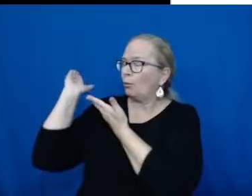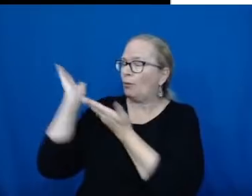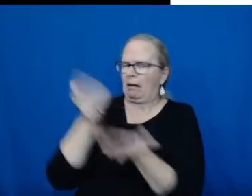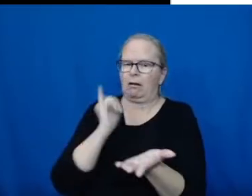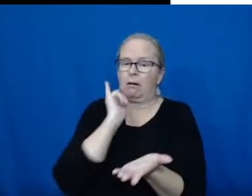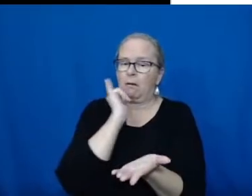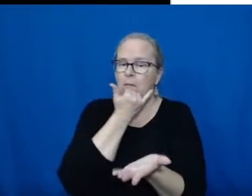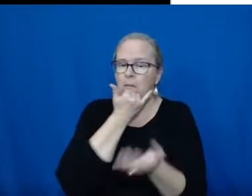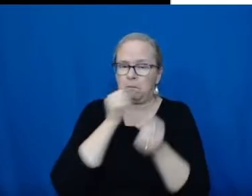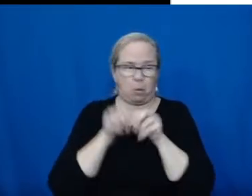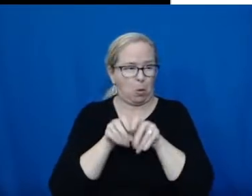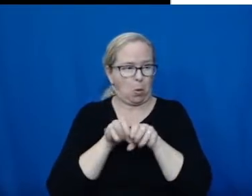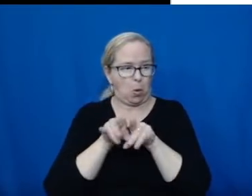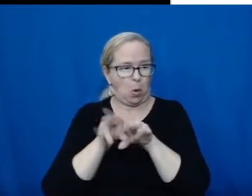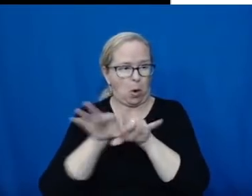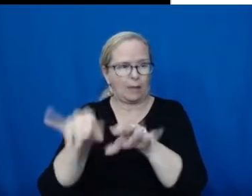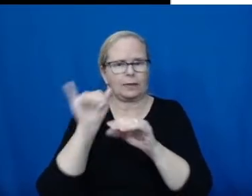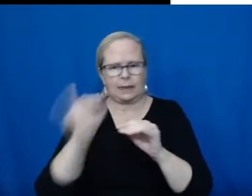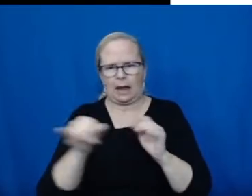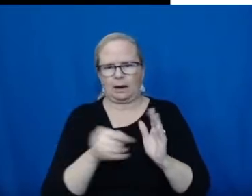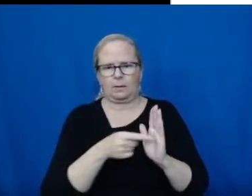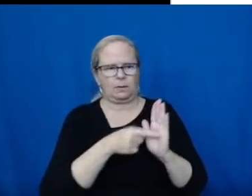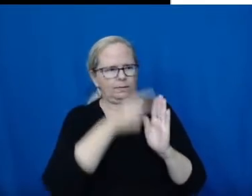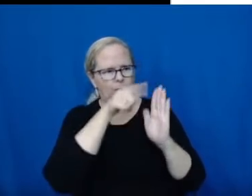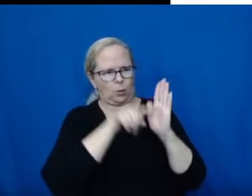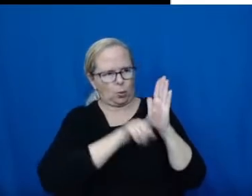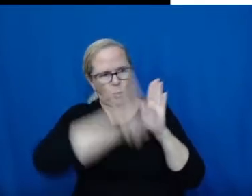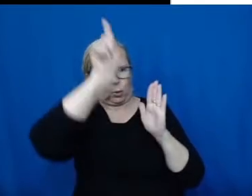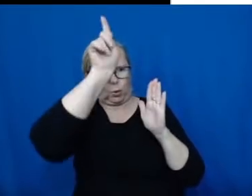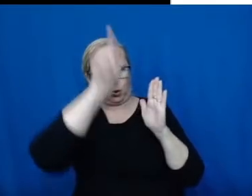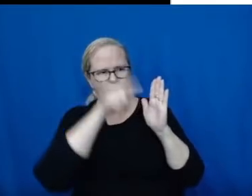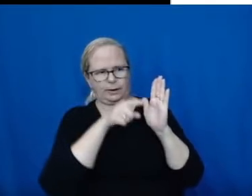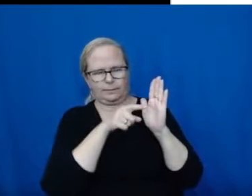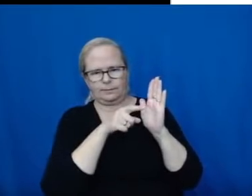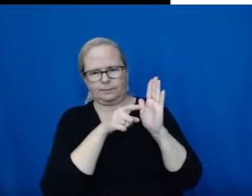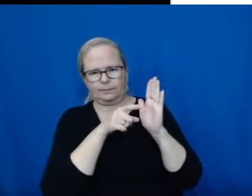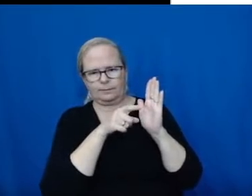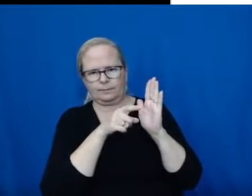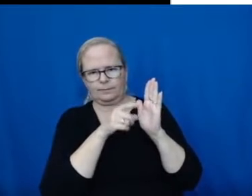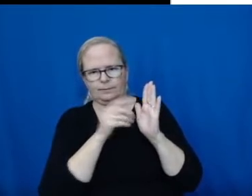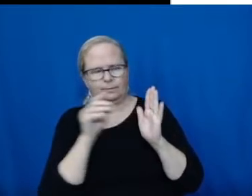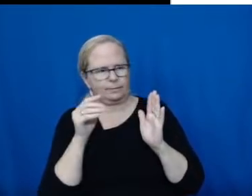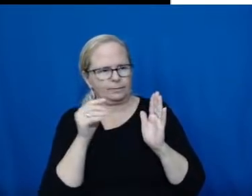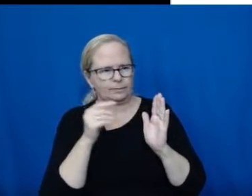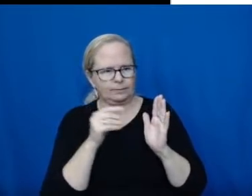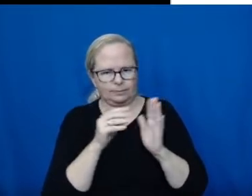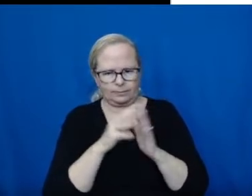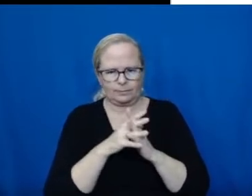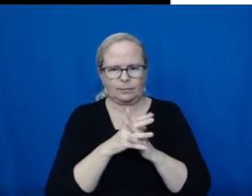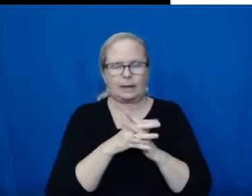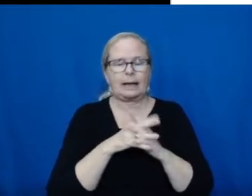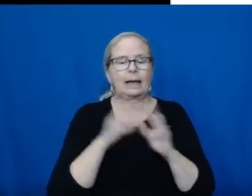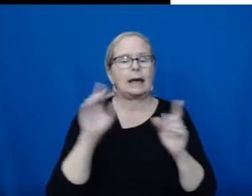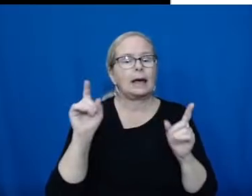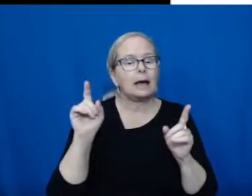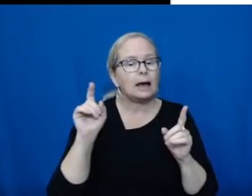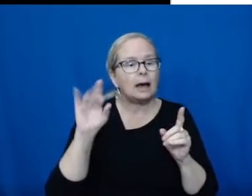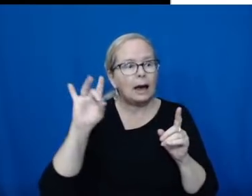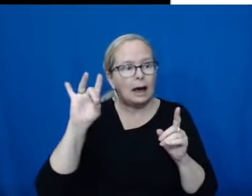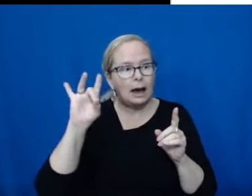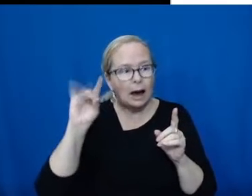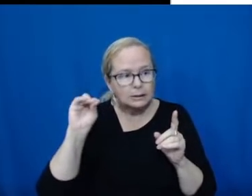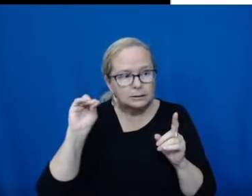place, if we would have 80% efficient vaccine and 80% of total